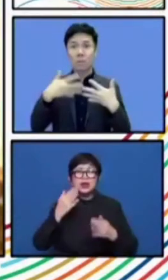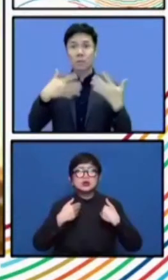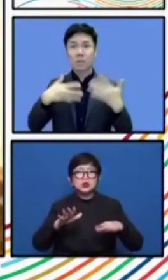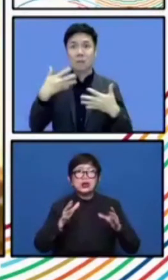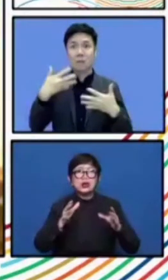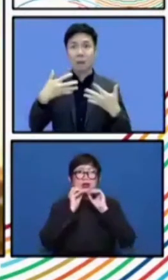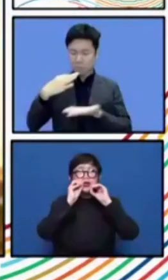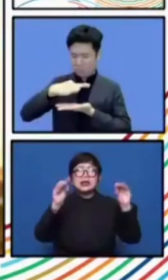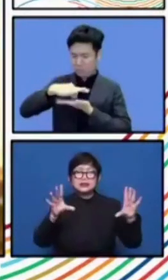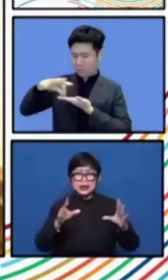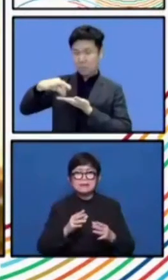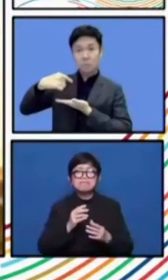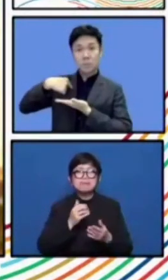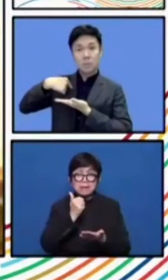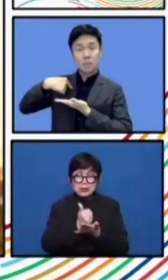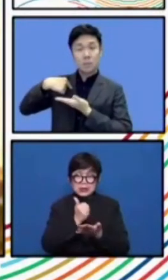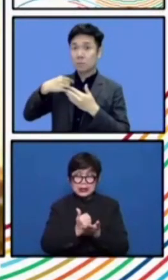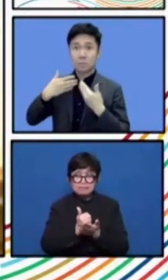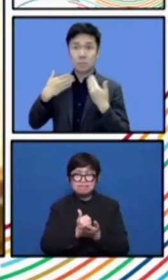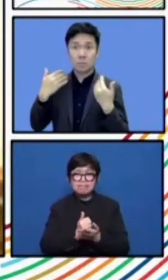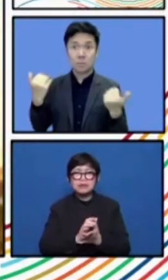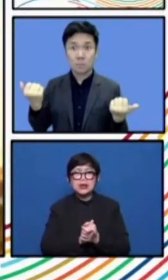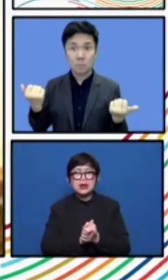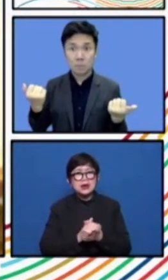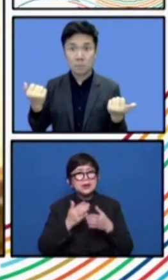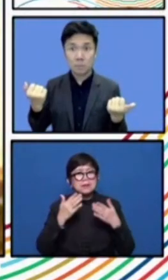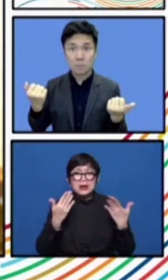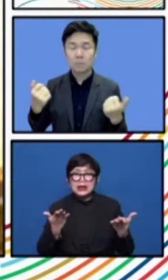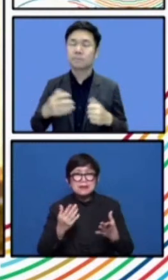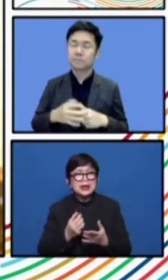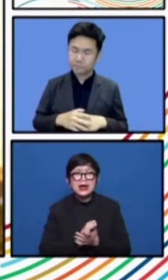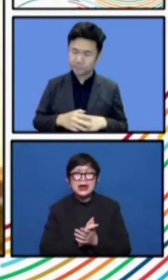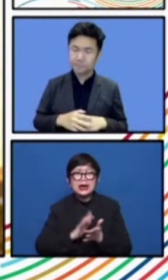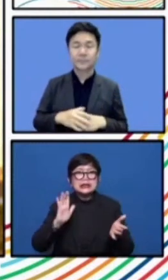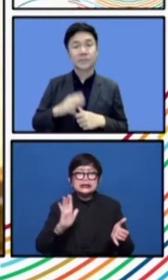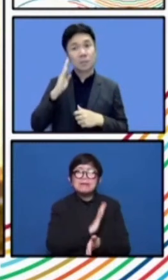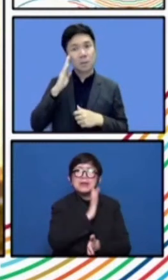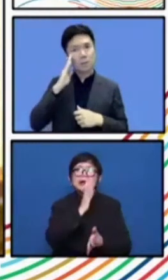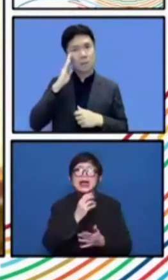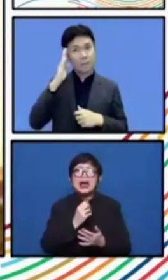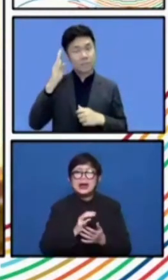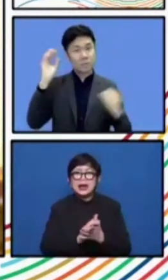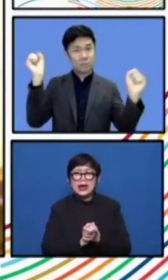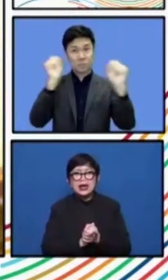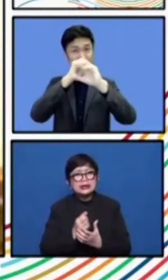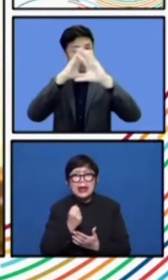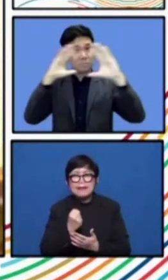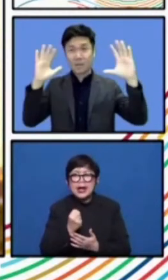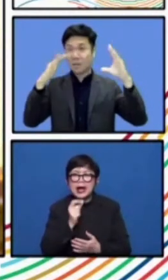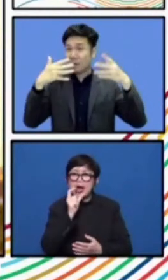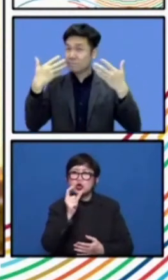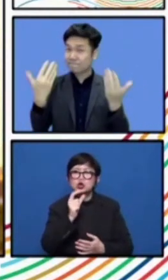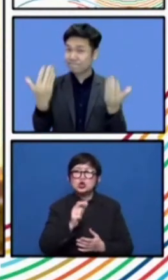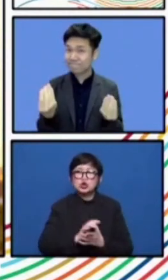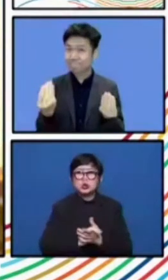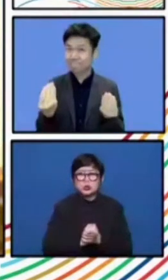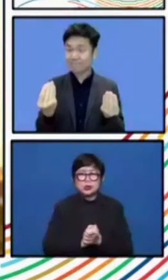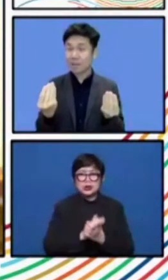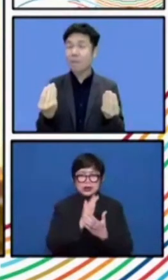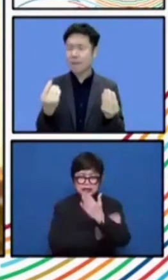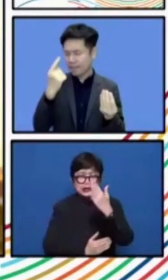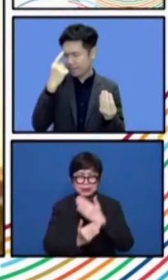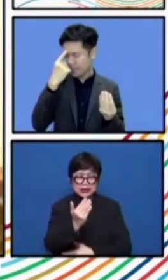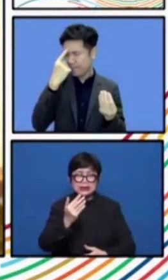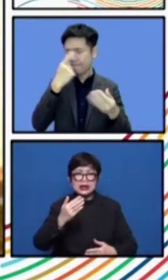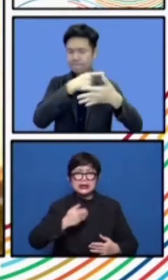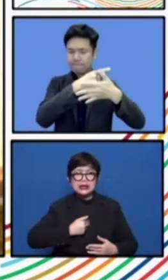challenges and opportunities for the future of personal disabilities when we address five issues that has been